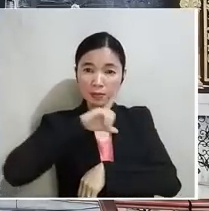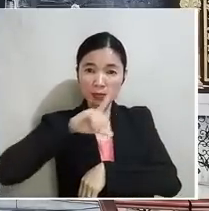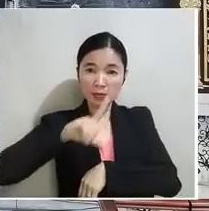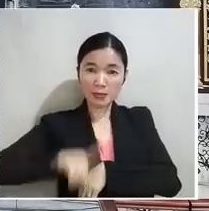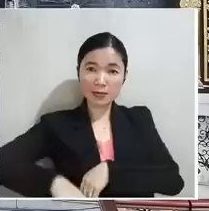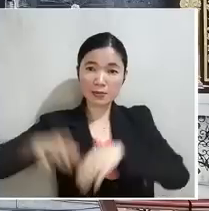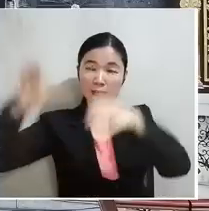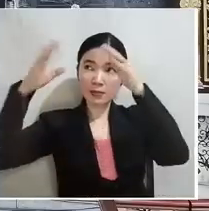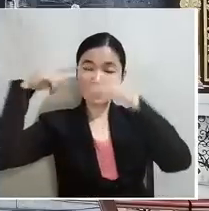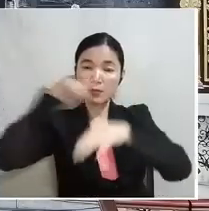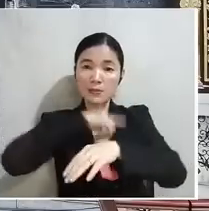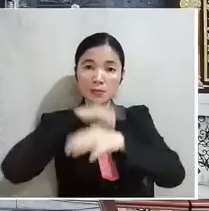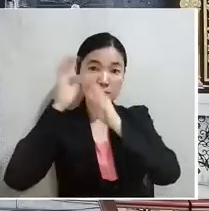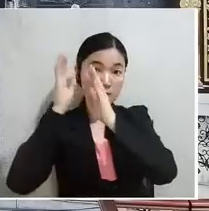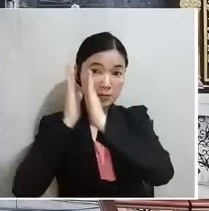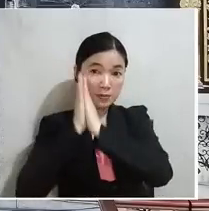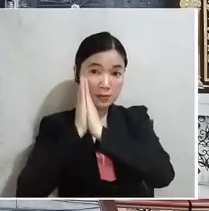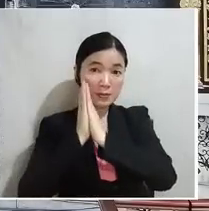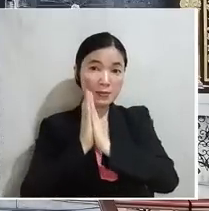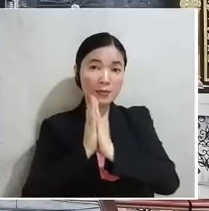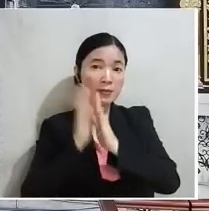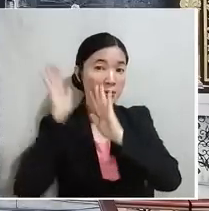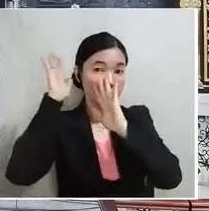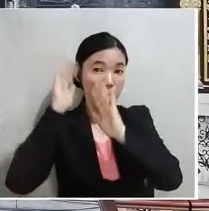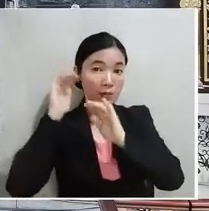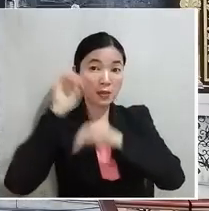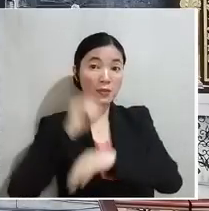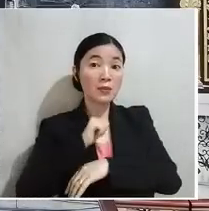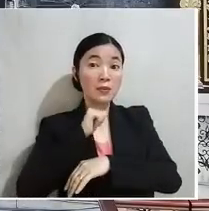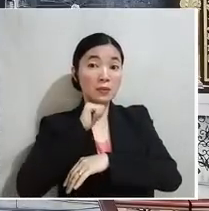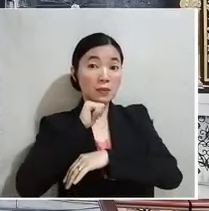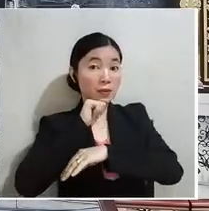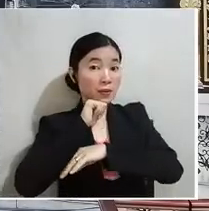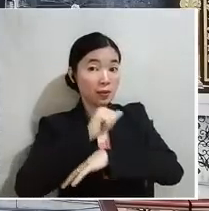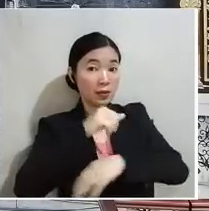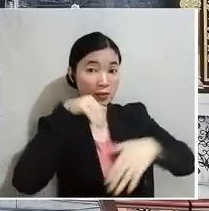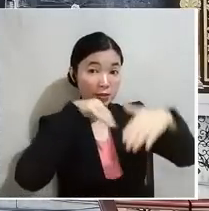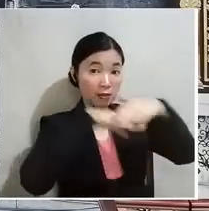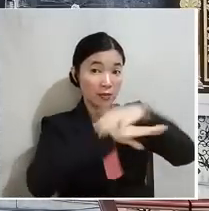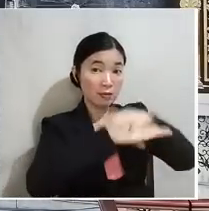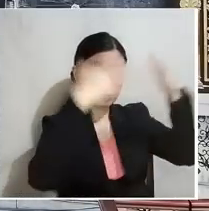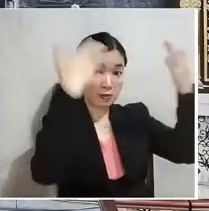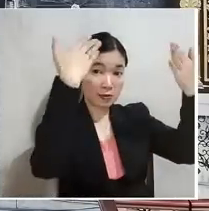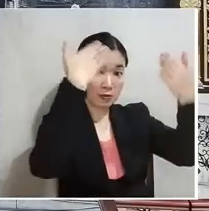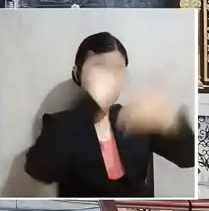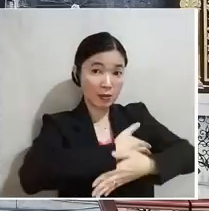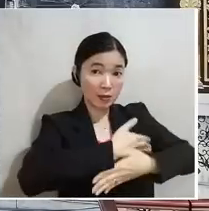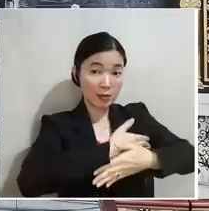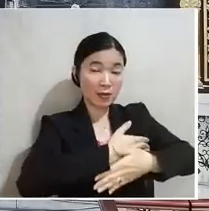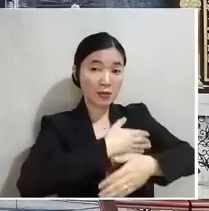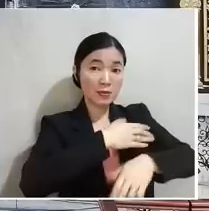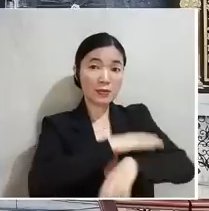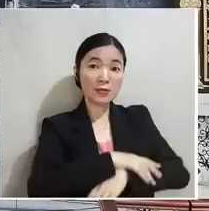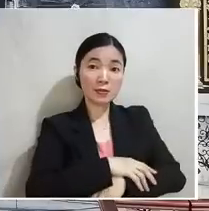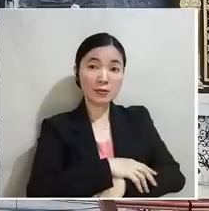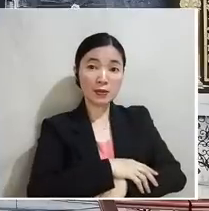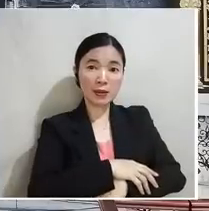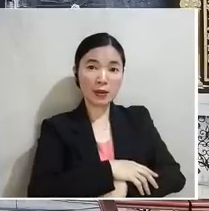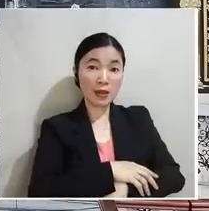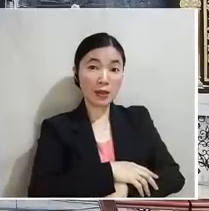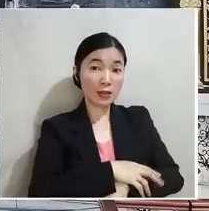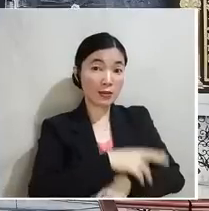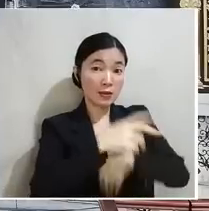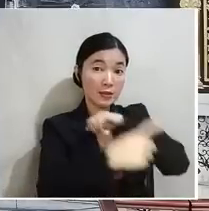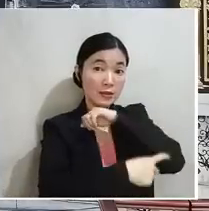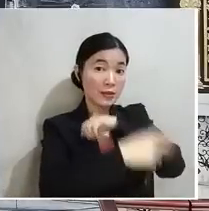our prayer. May we not enter into darkness and into the power of Satan by our